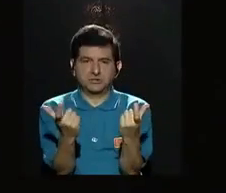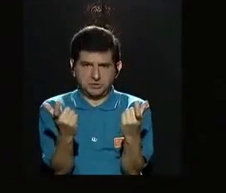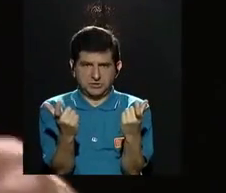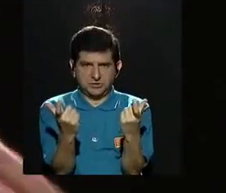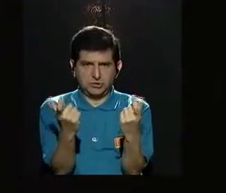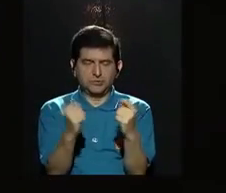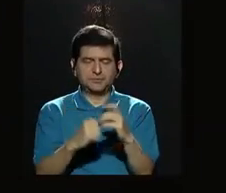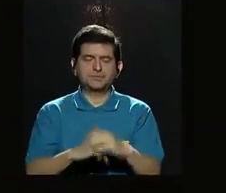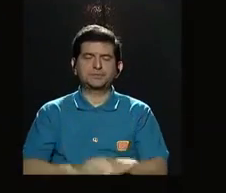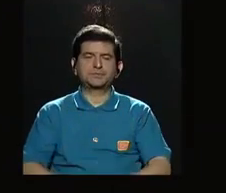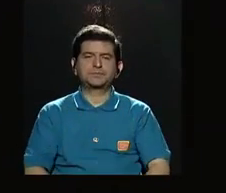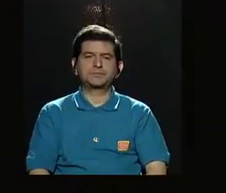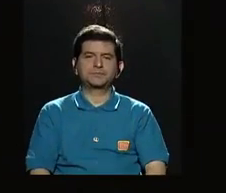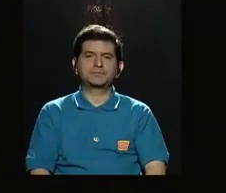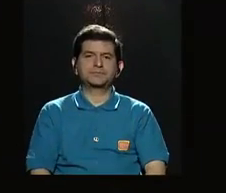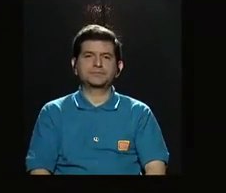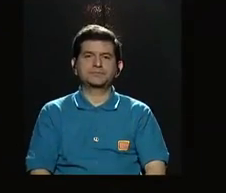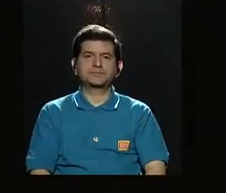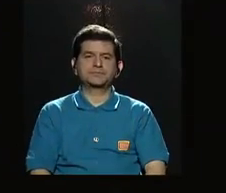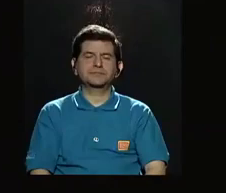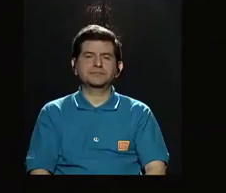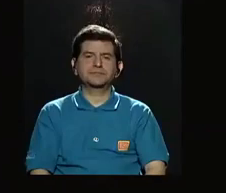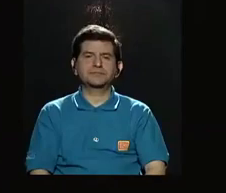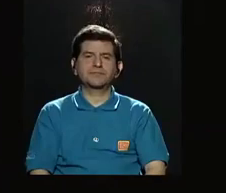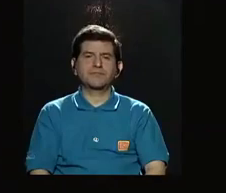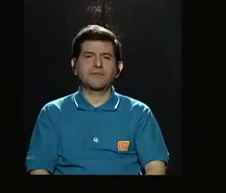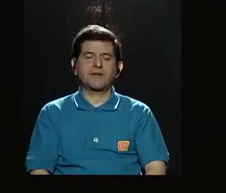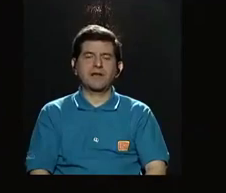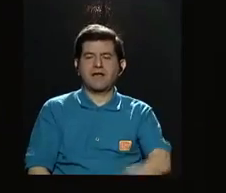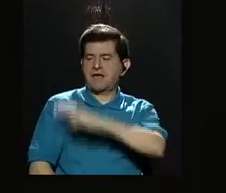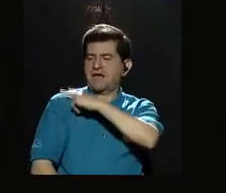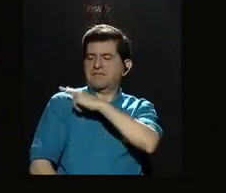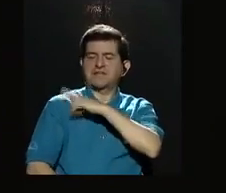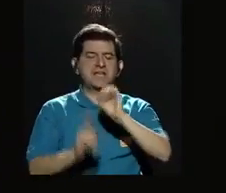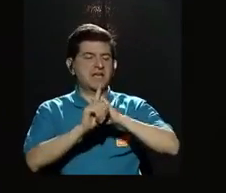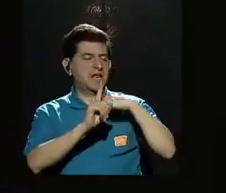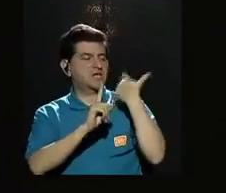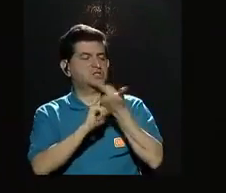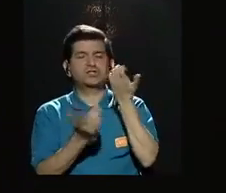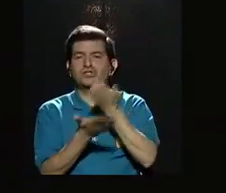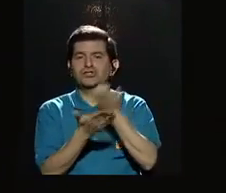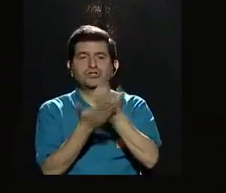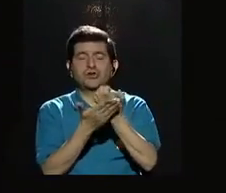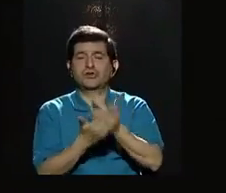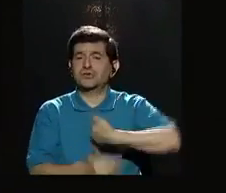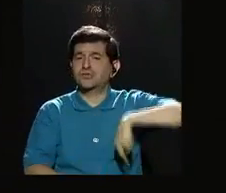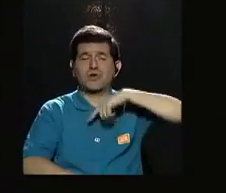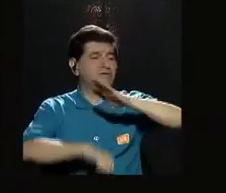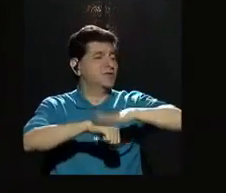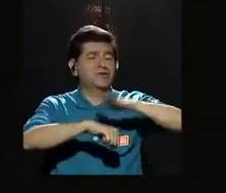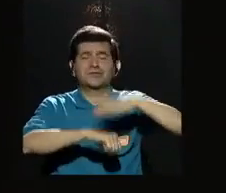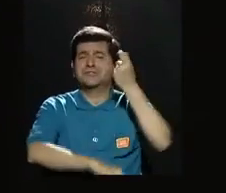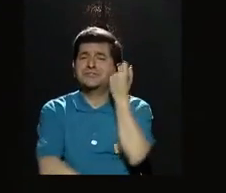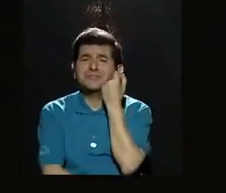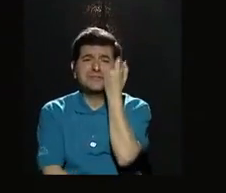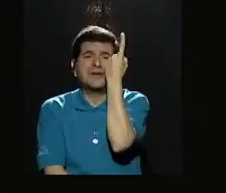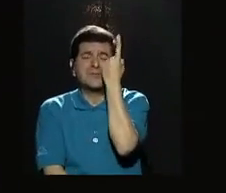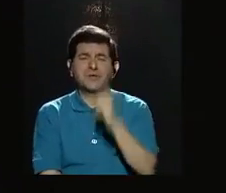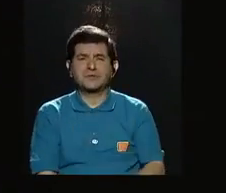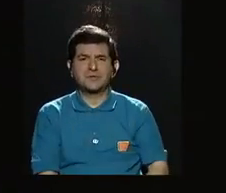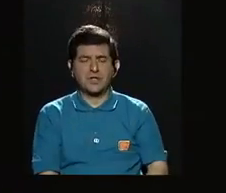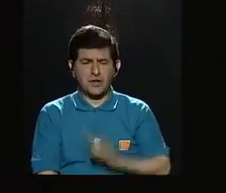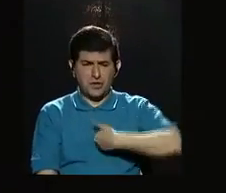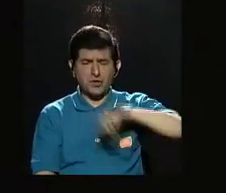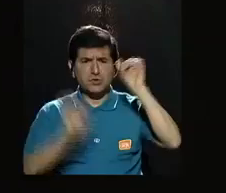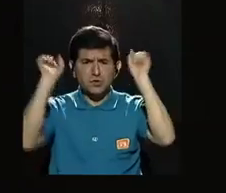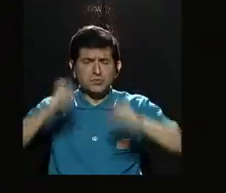Racial and economic hierarchies often prevent us from understanding how we can most effectively